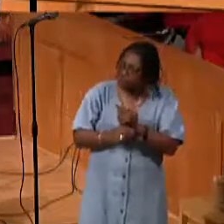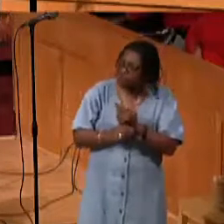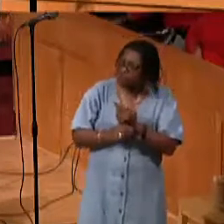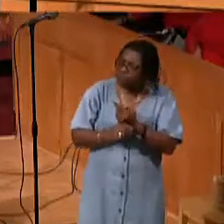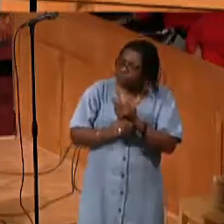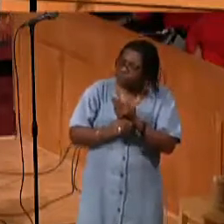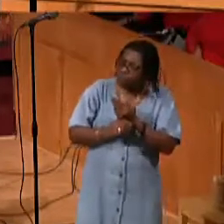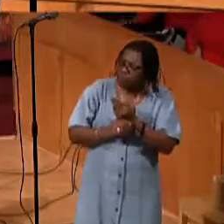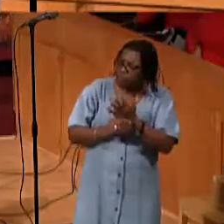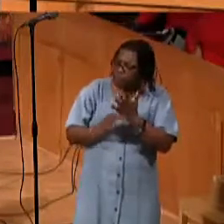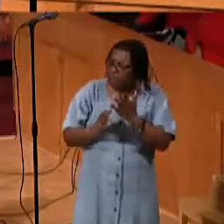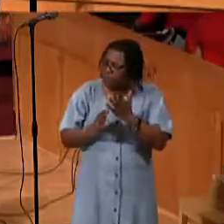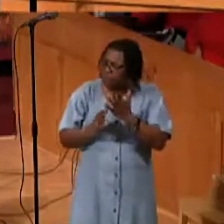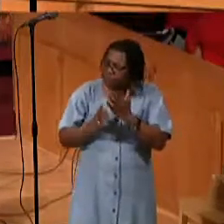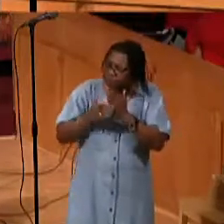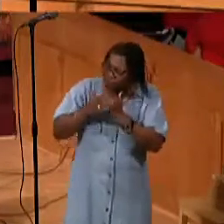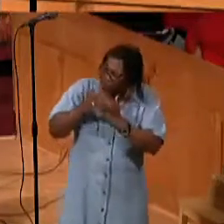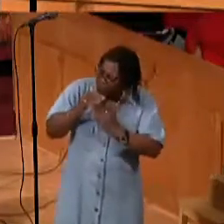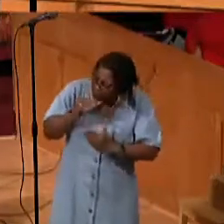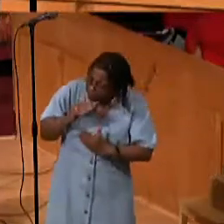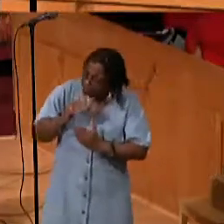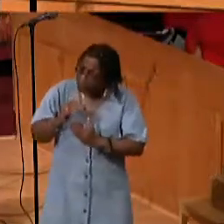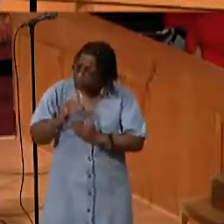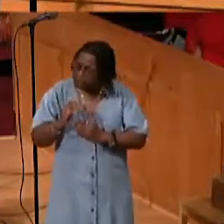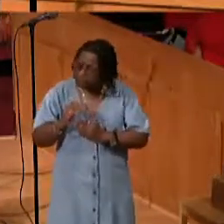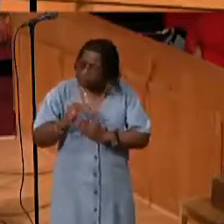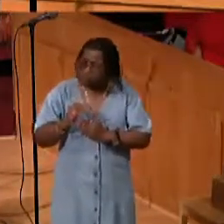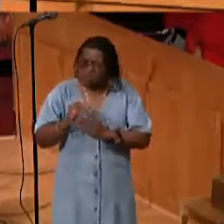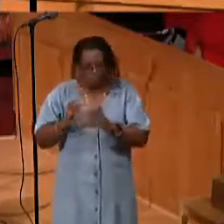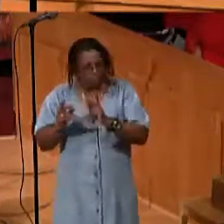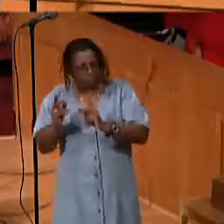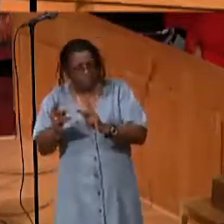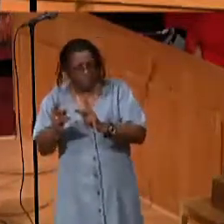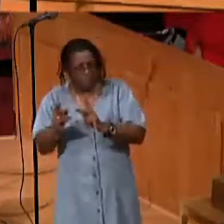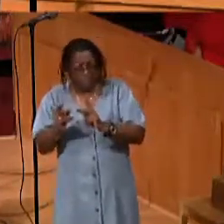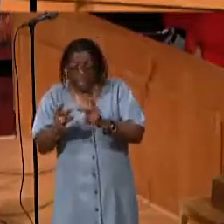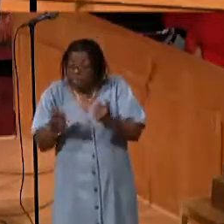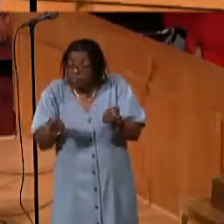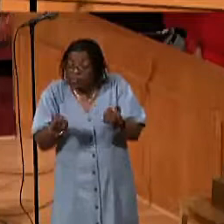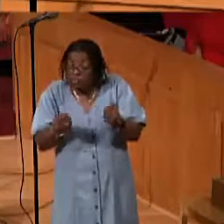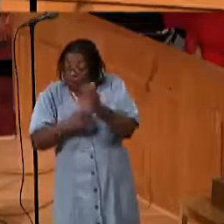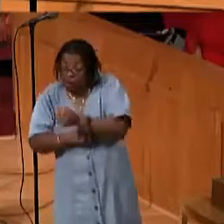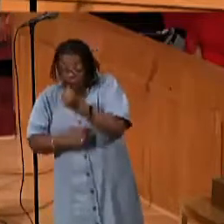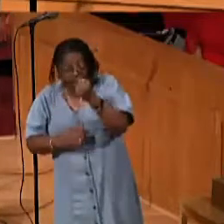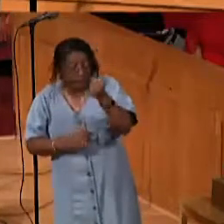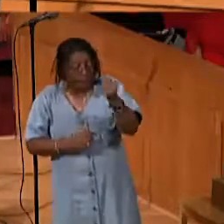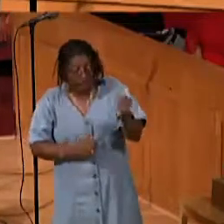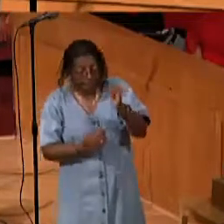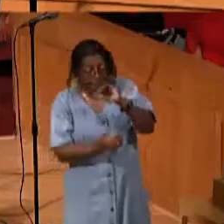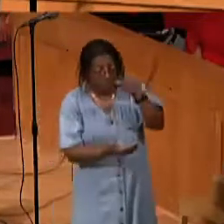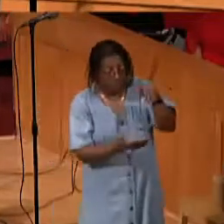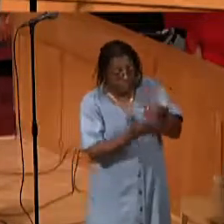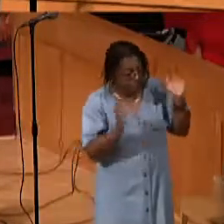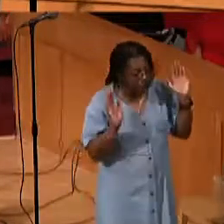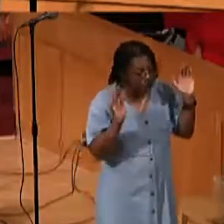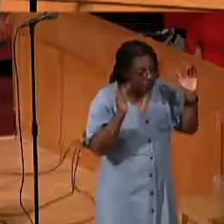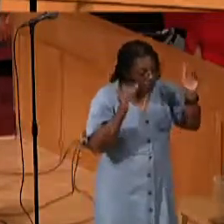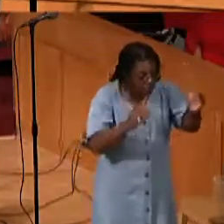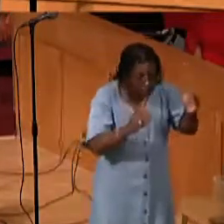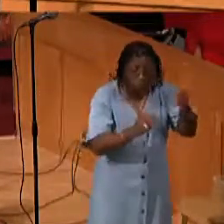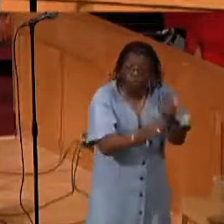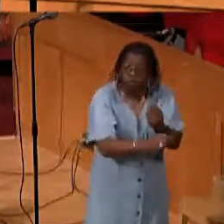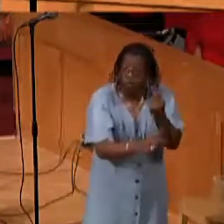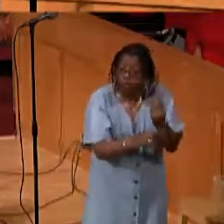and somehow bring them into, amen, the center and focus of things and use them to make a difference in